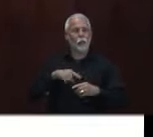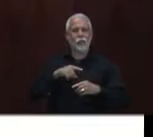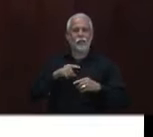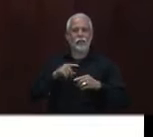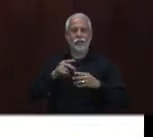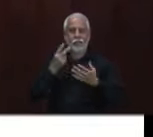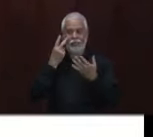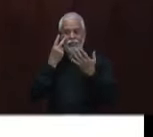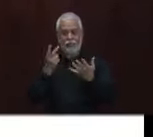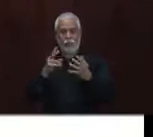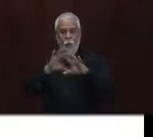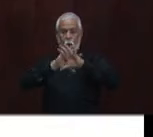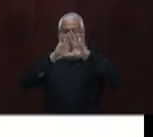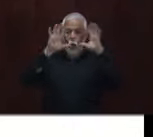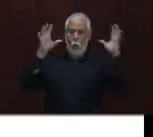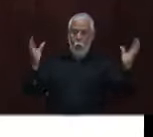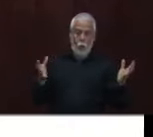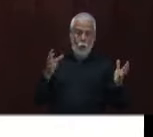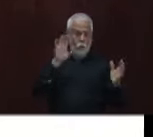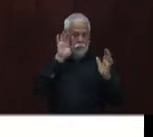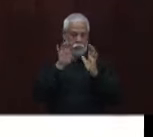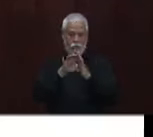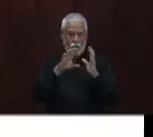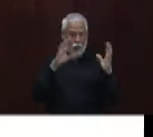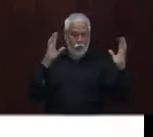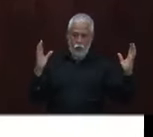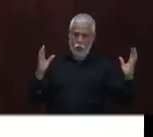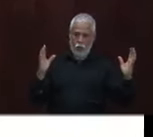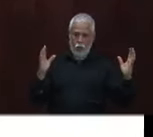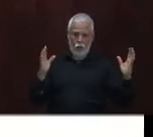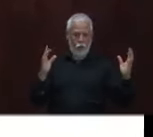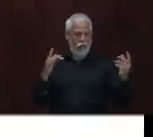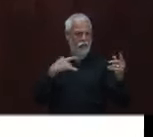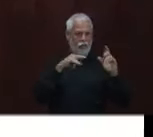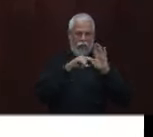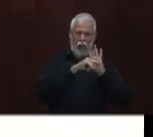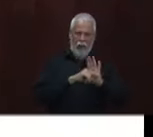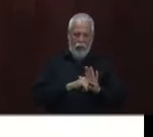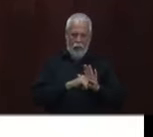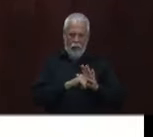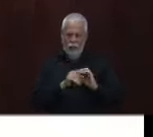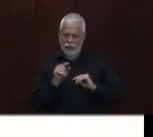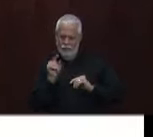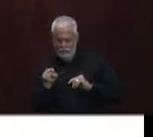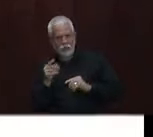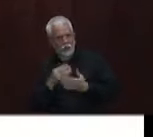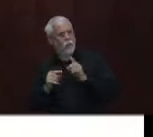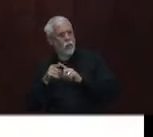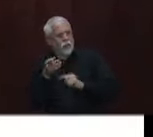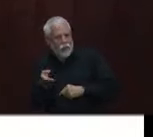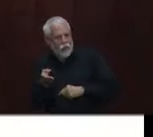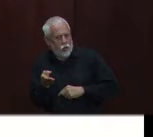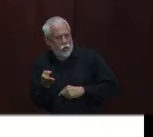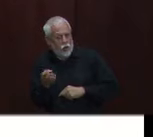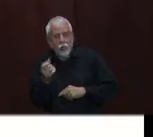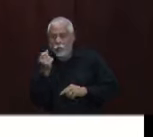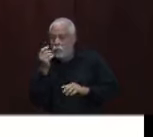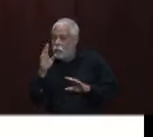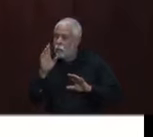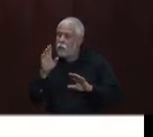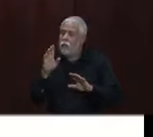not look at the entire picture if there's some positivity in that map, and there is here.